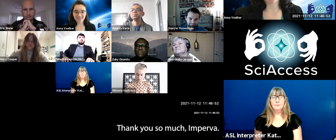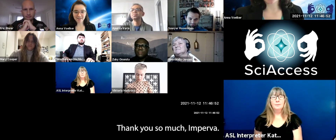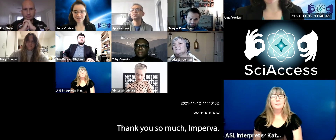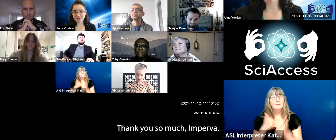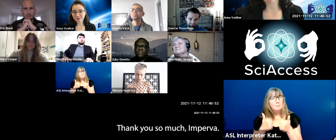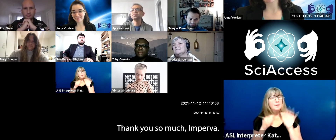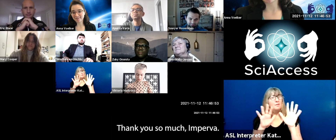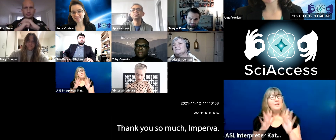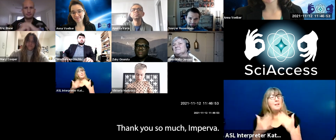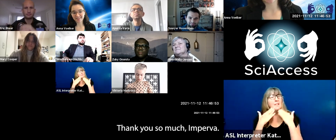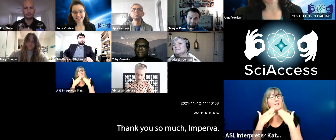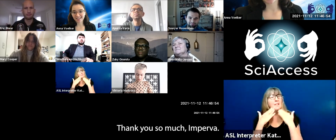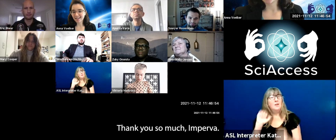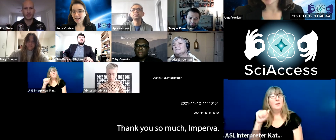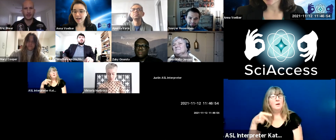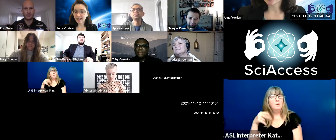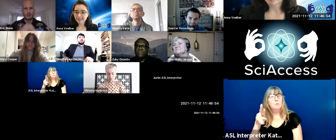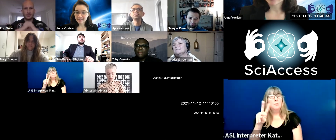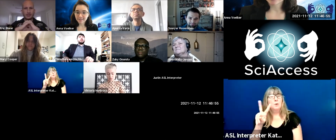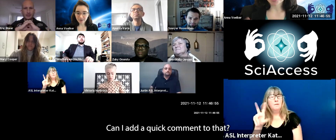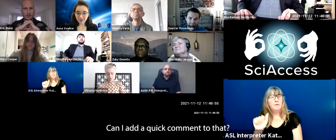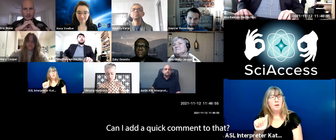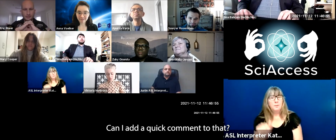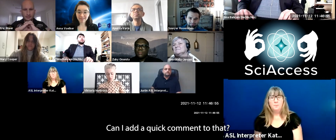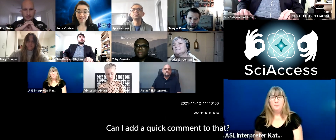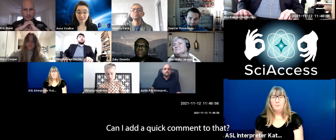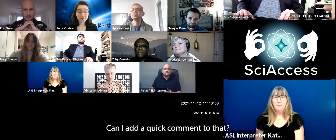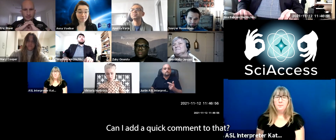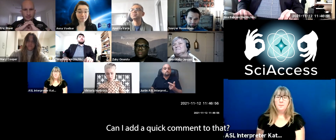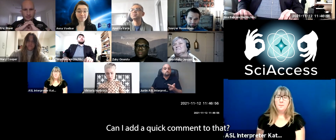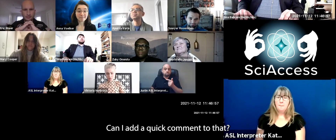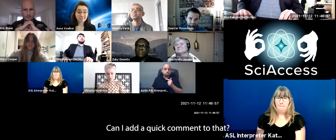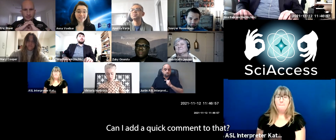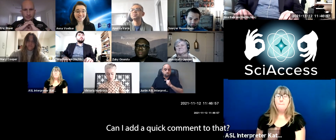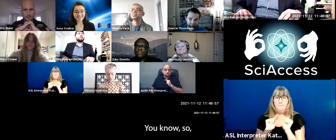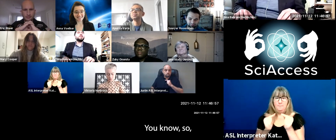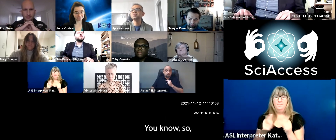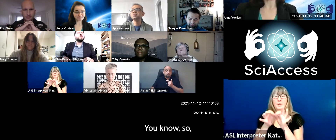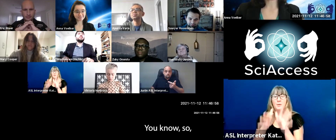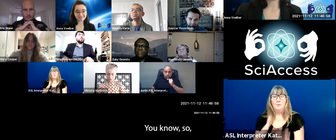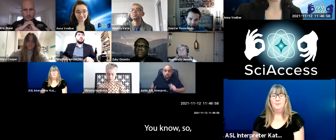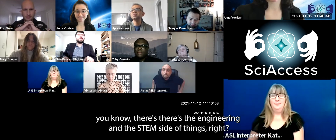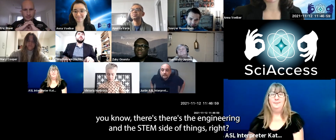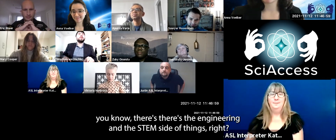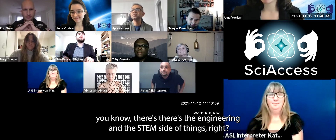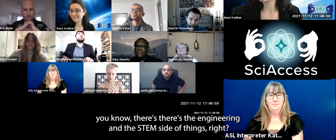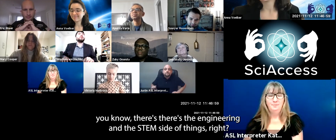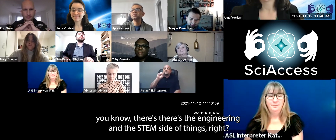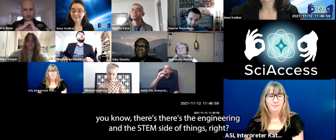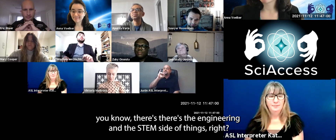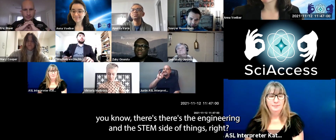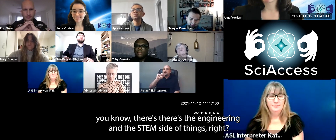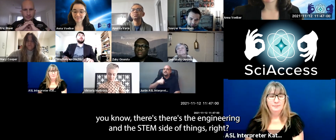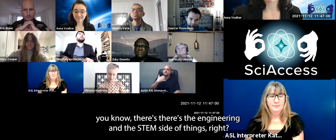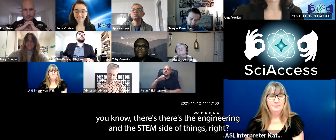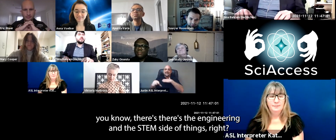Fantastic. Thank you so much, Apurva. Can I add a quick comment to that? Please, So, there's